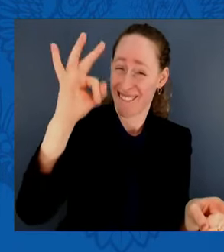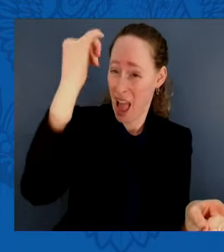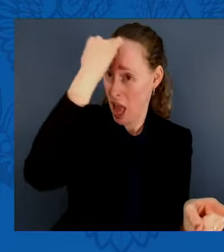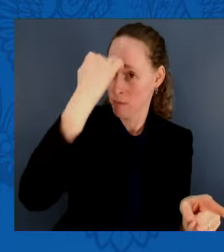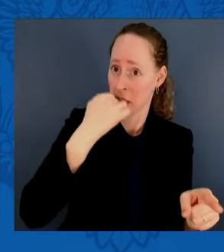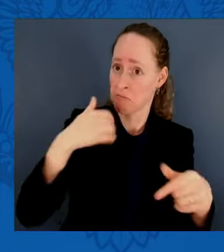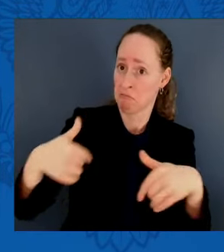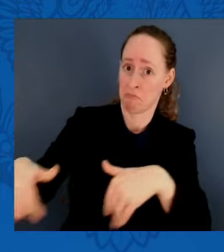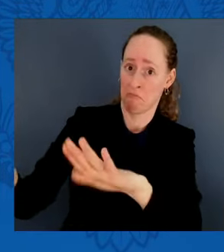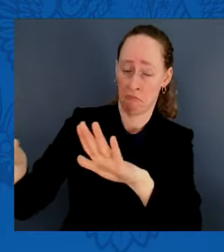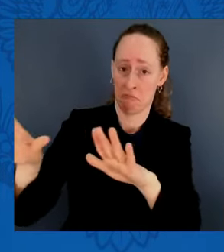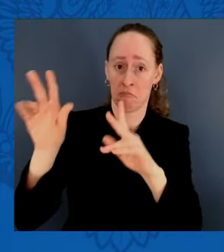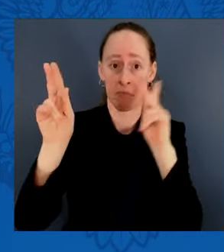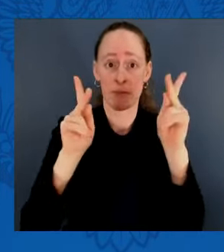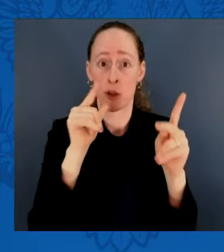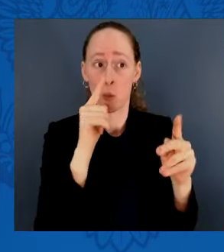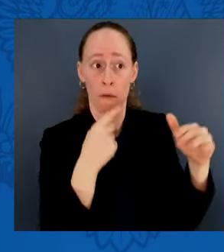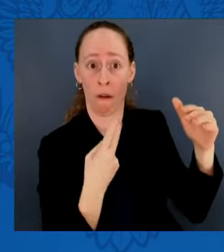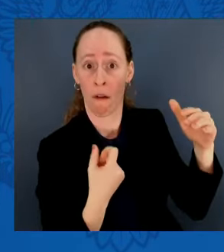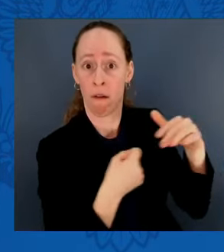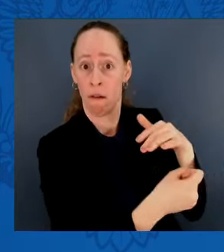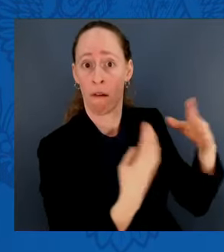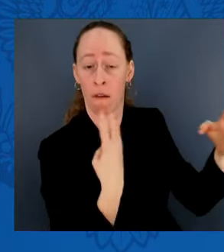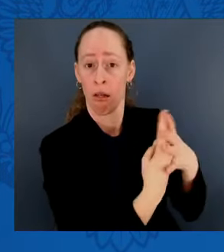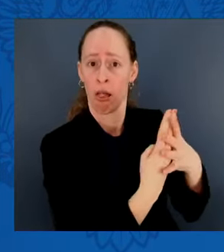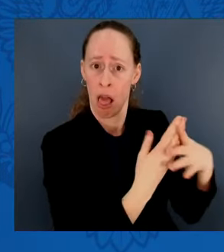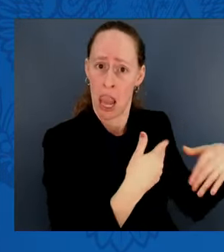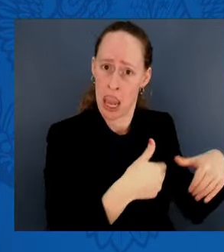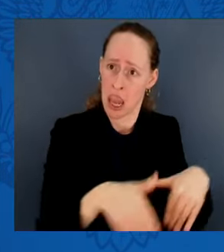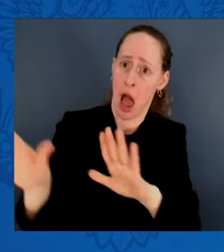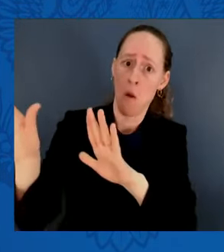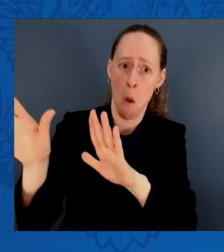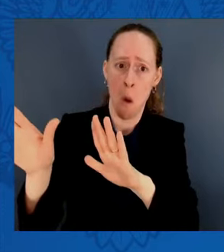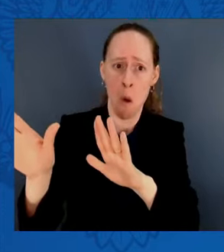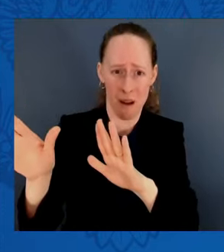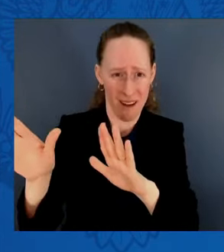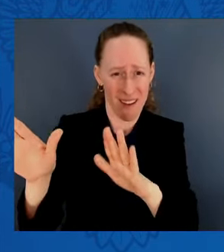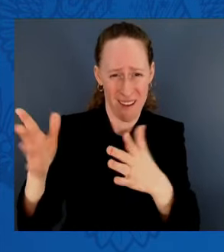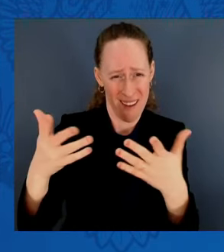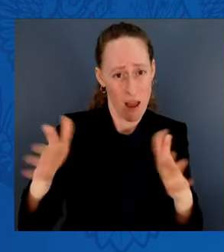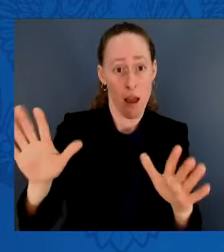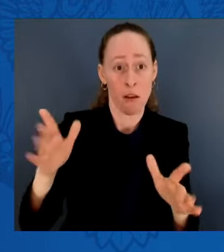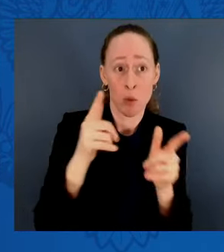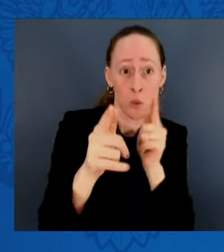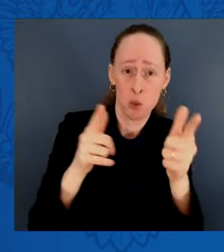down arms, and surrendering those responsible for October 7th. But Israel has a